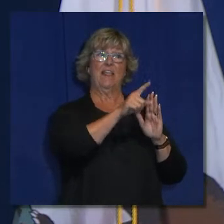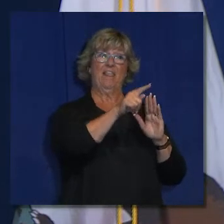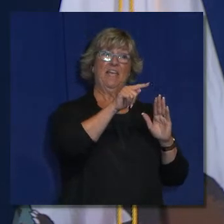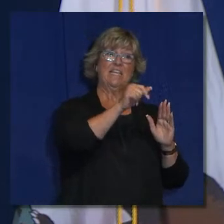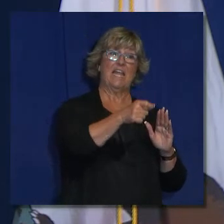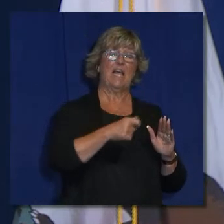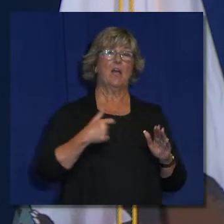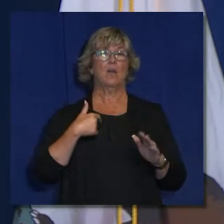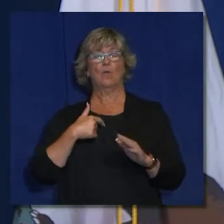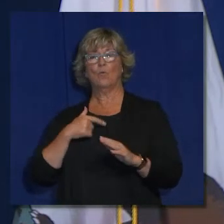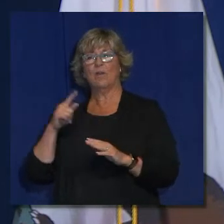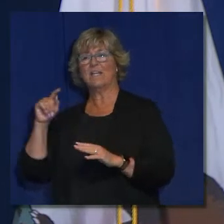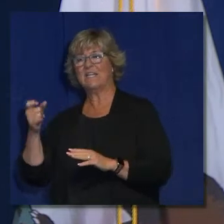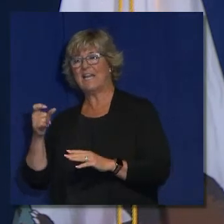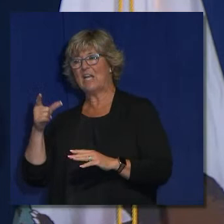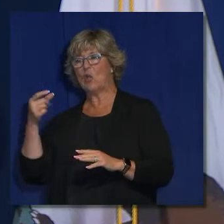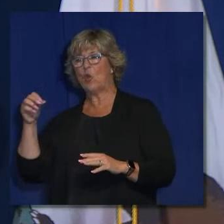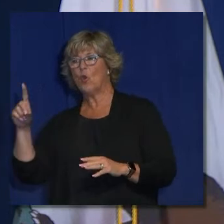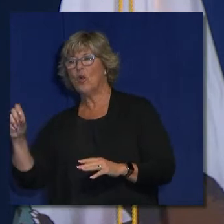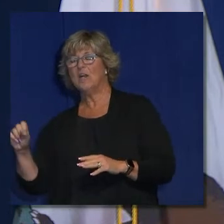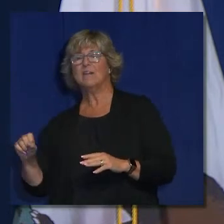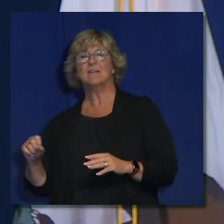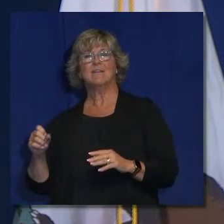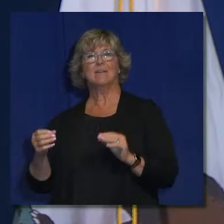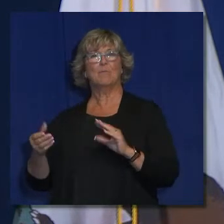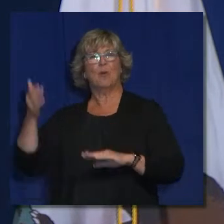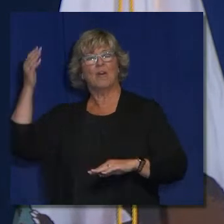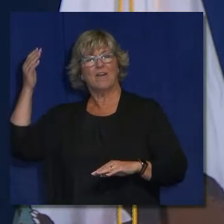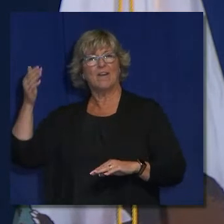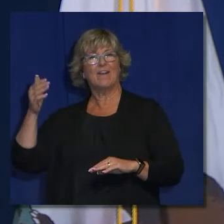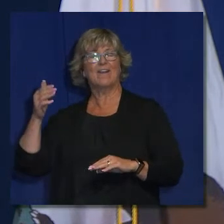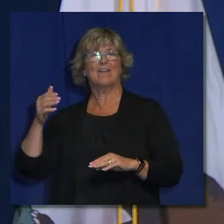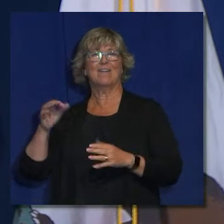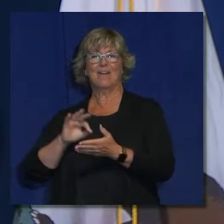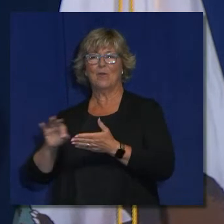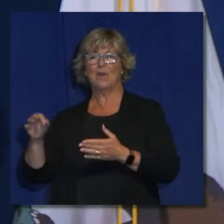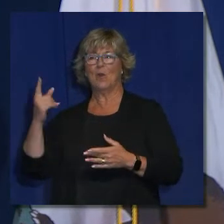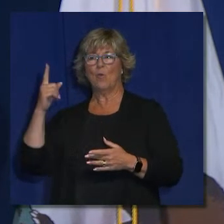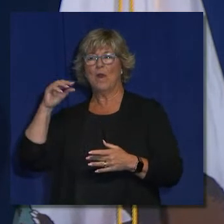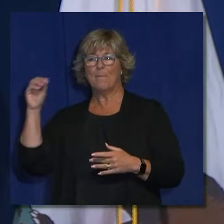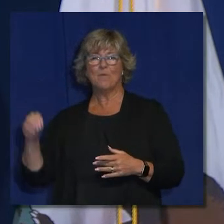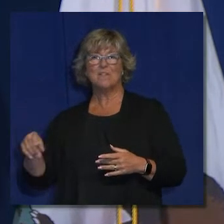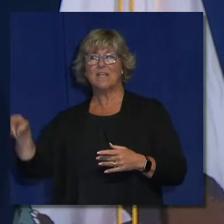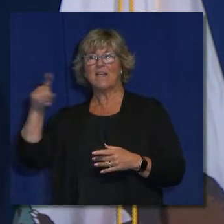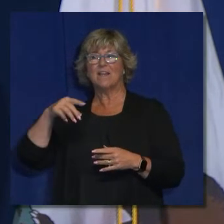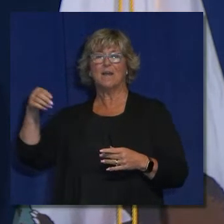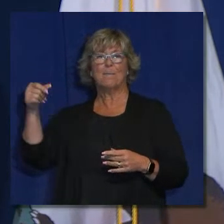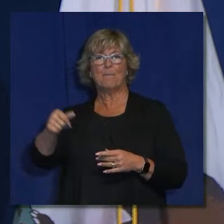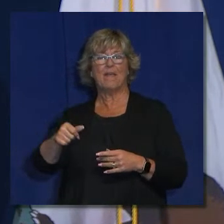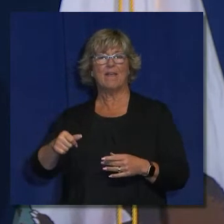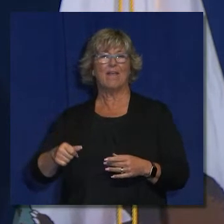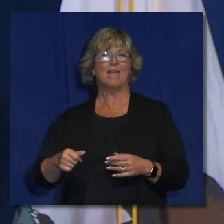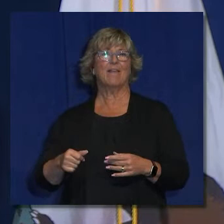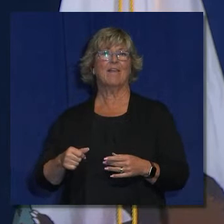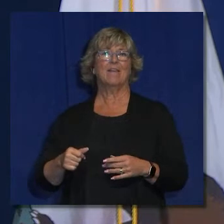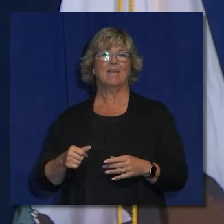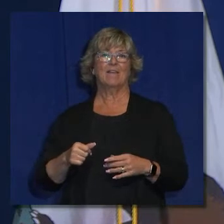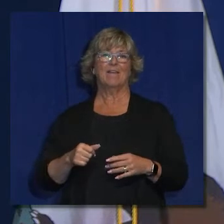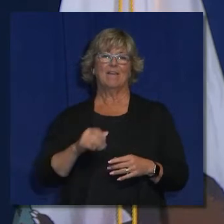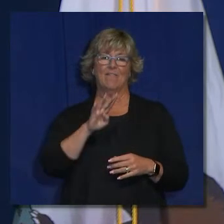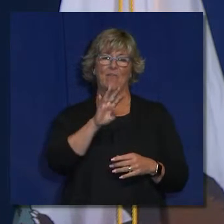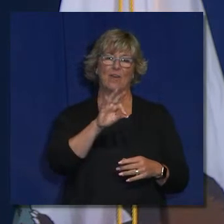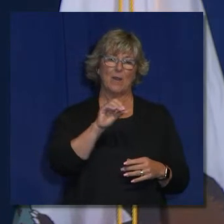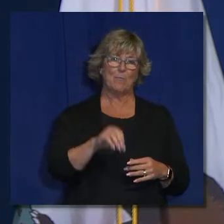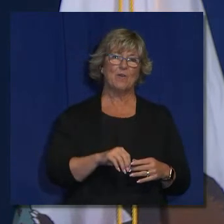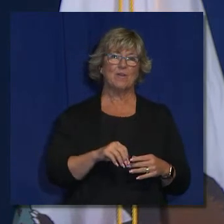tax. We tax goods at a much higher rate. Obviously, the volatility with 1% of taxpayers generating 49%.